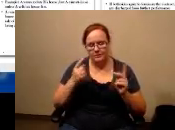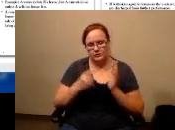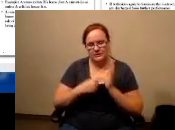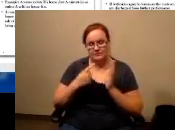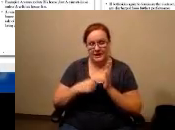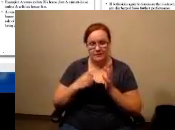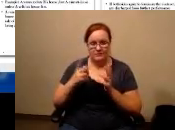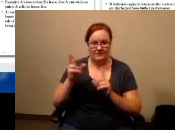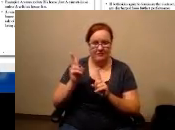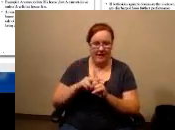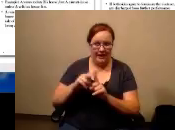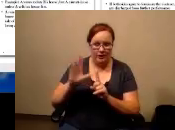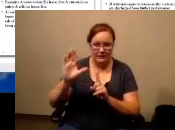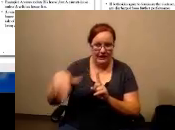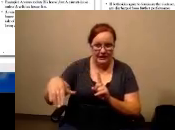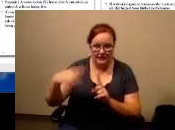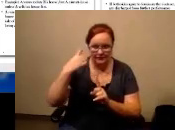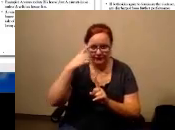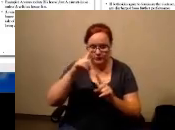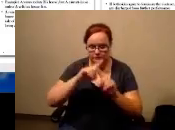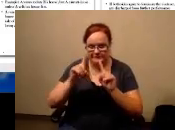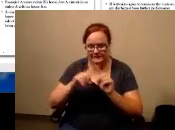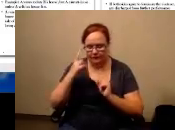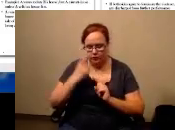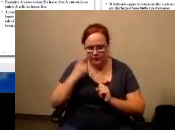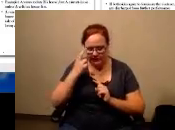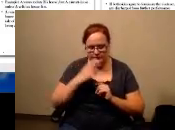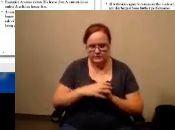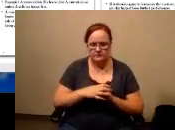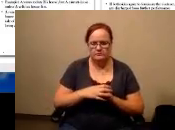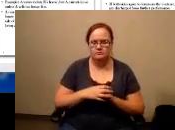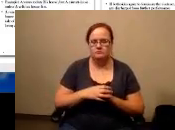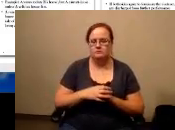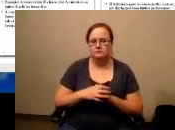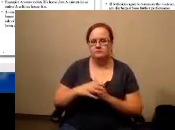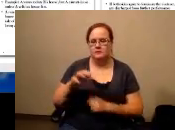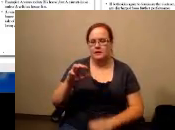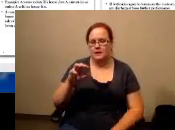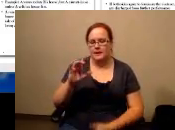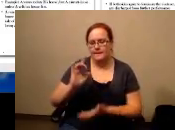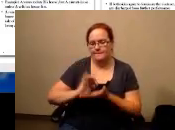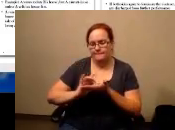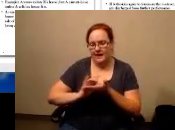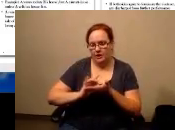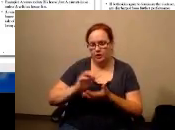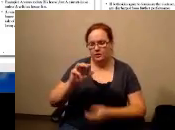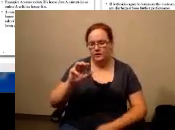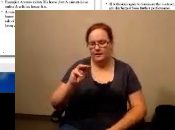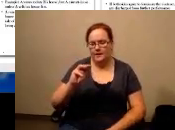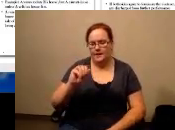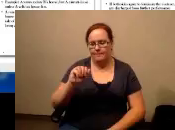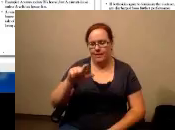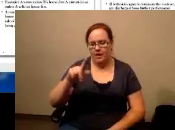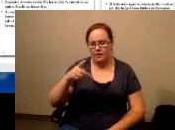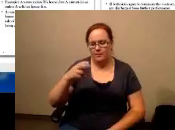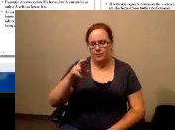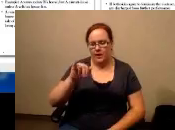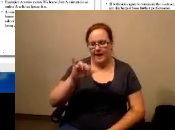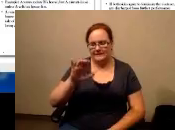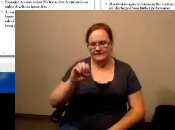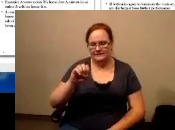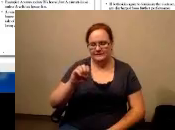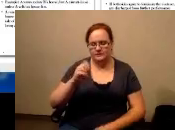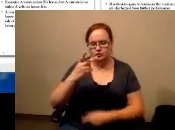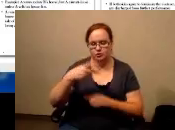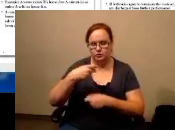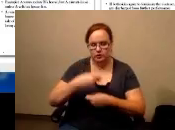lawsuits late for various reasons. Medical malpractice is 2 years, for example. Negligence. It's